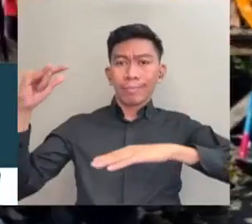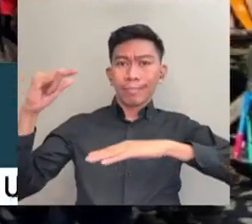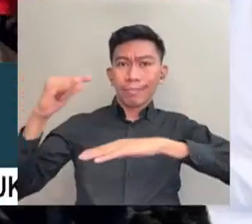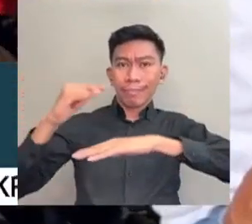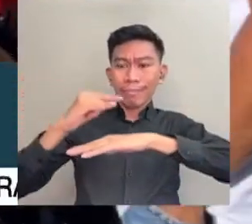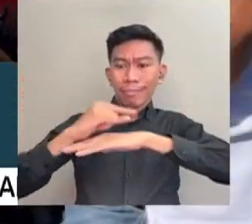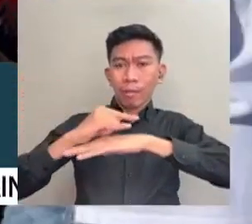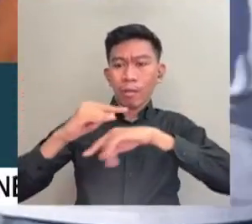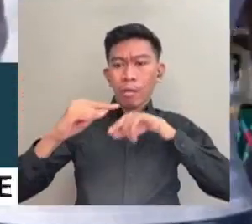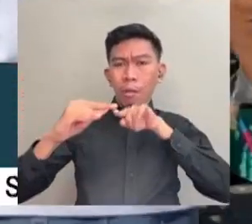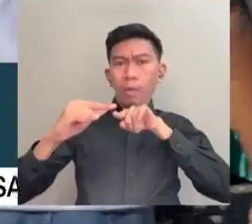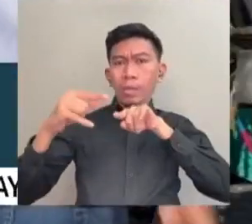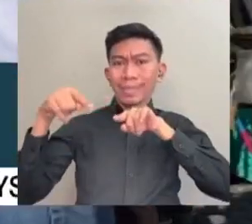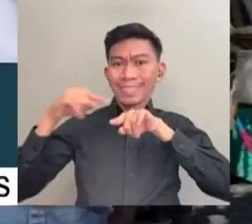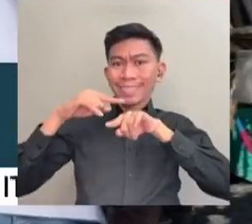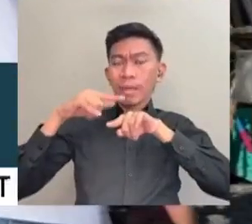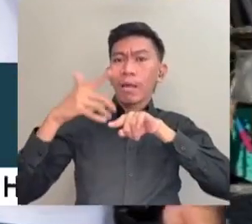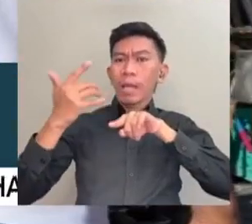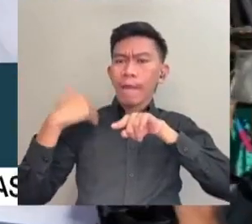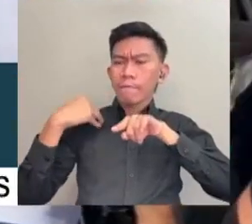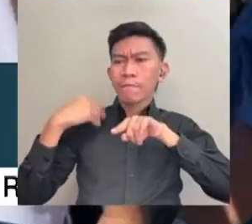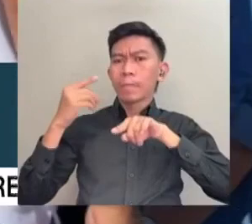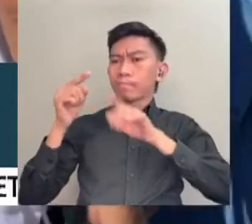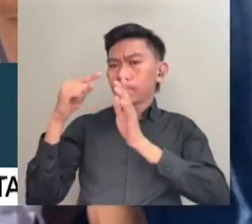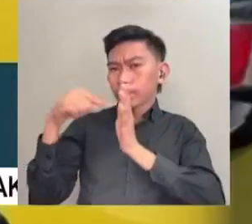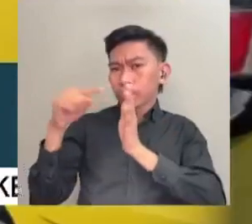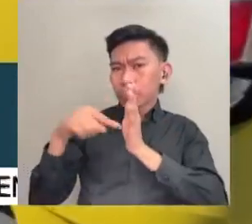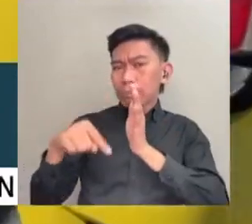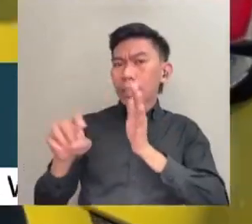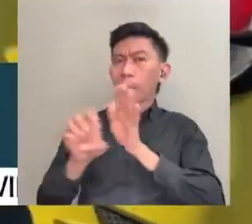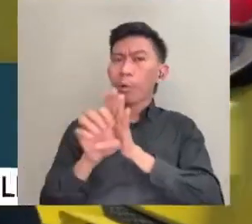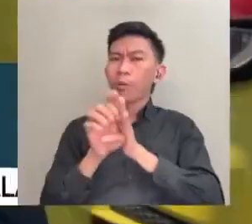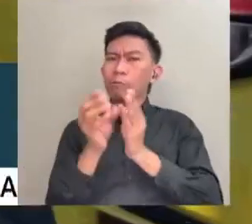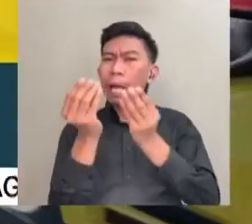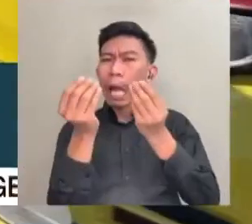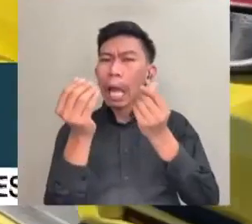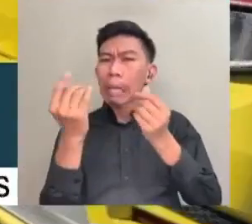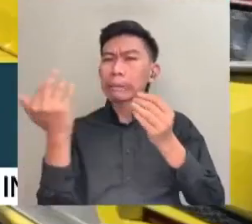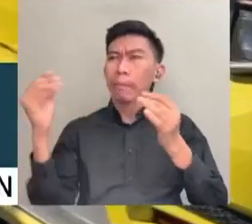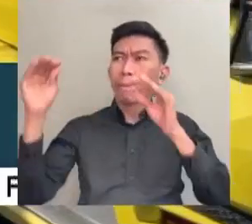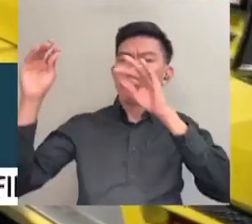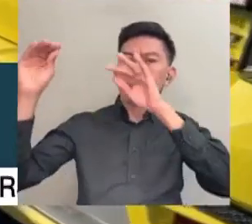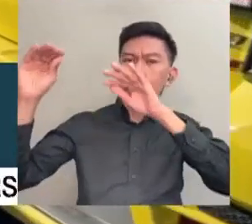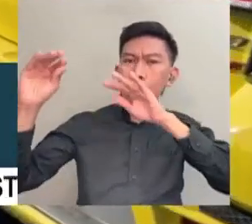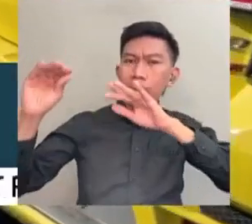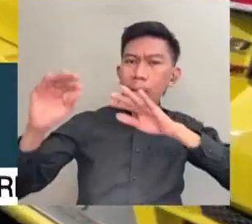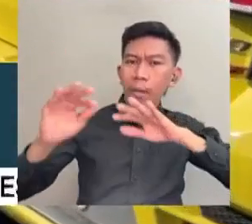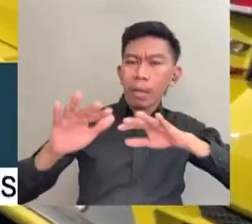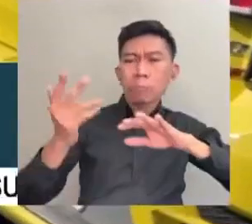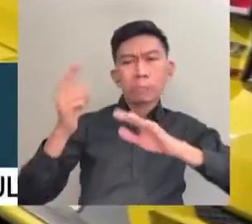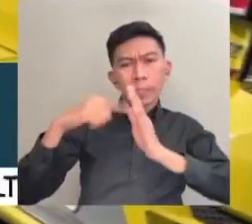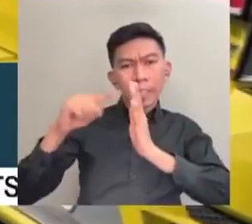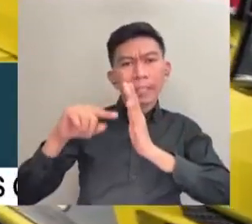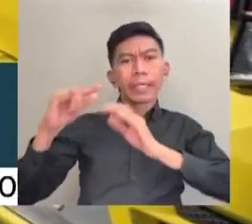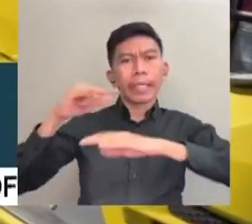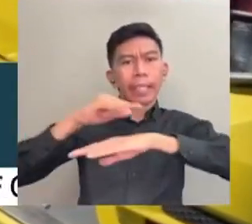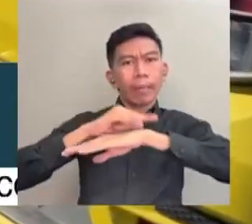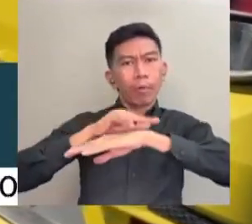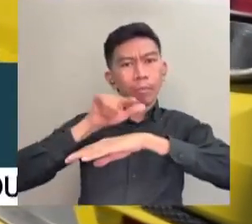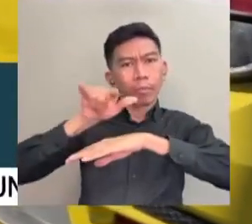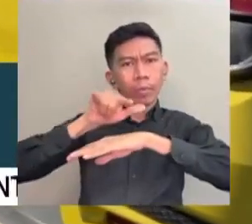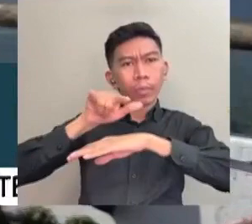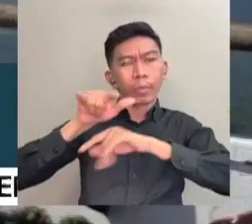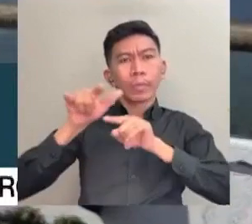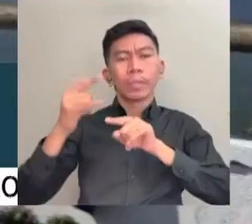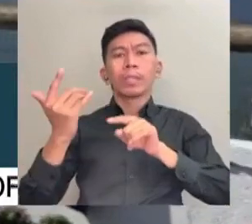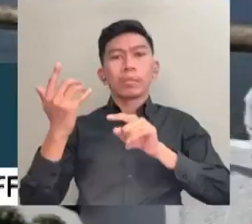ash fall, which may affect flights. They are also consistently posting updates on their social media sites to keep